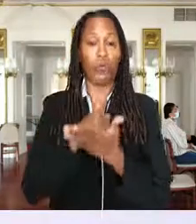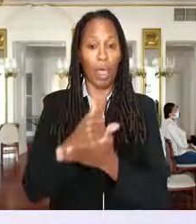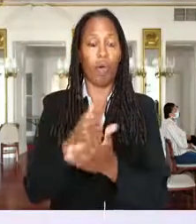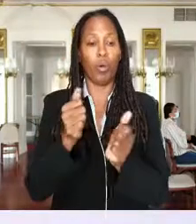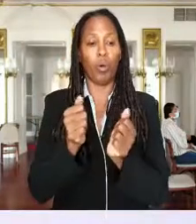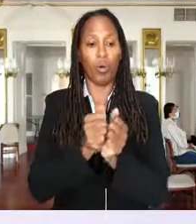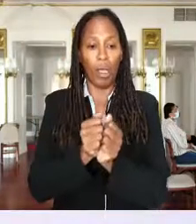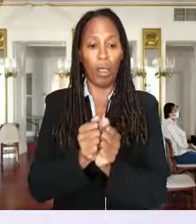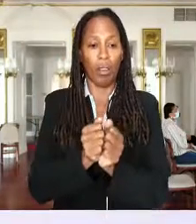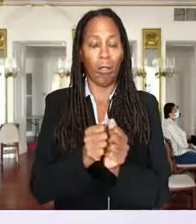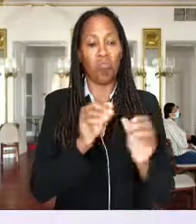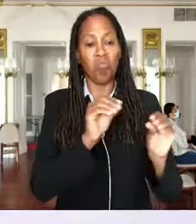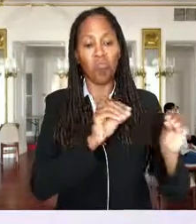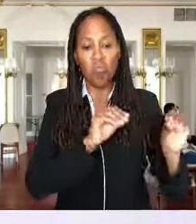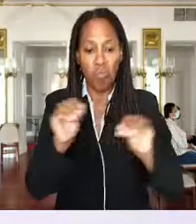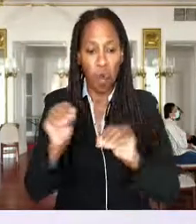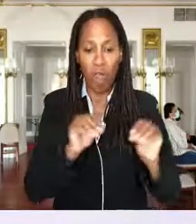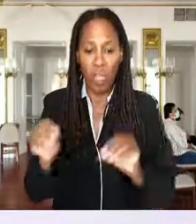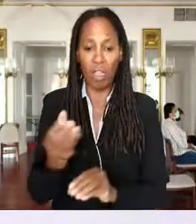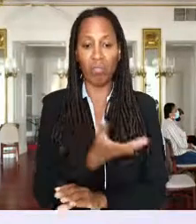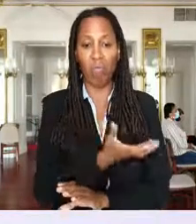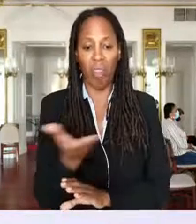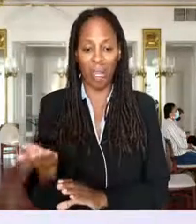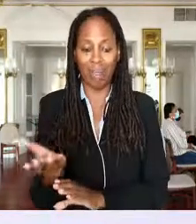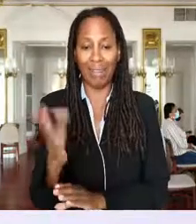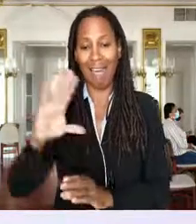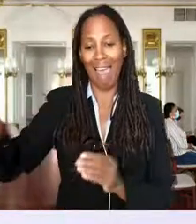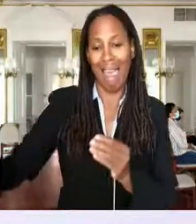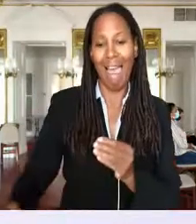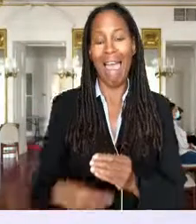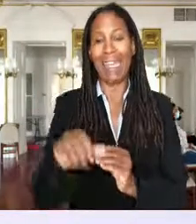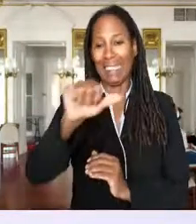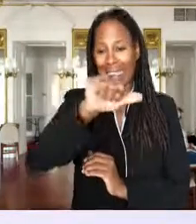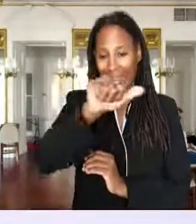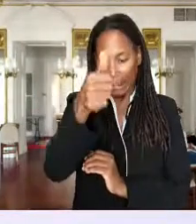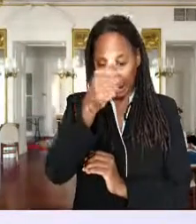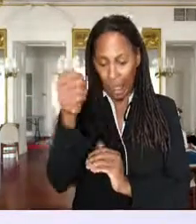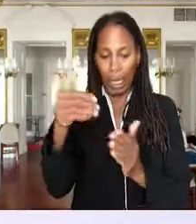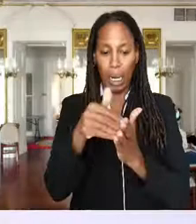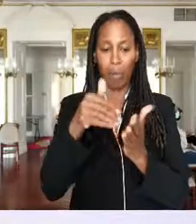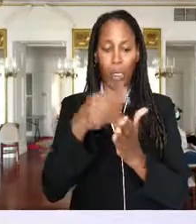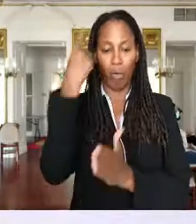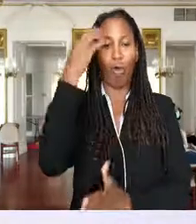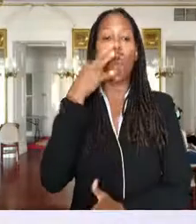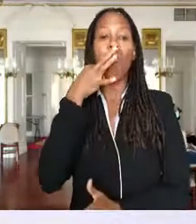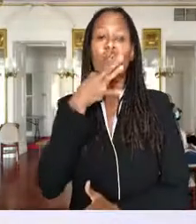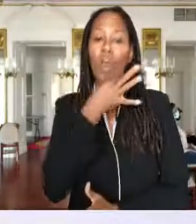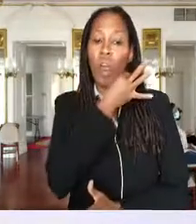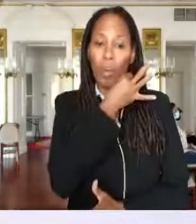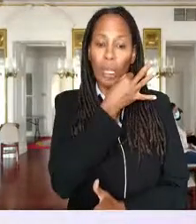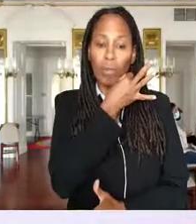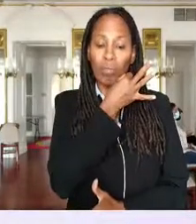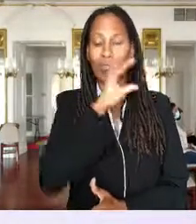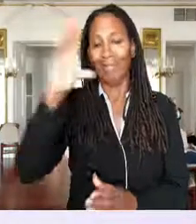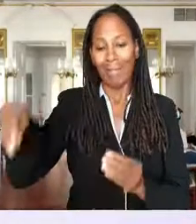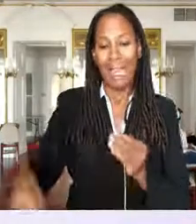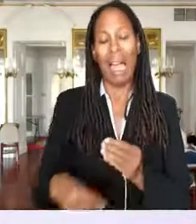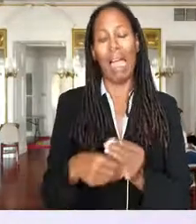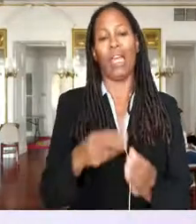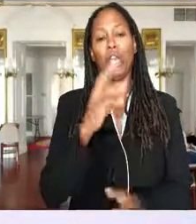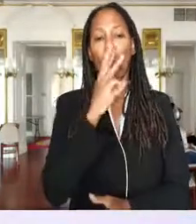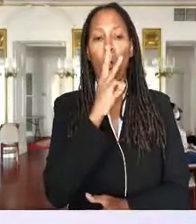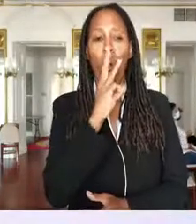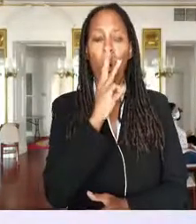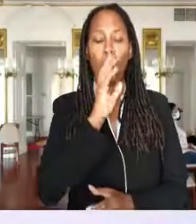dedicating $10 million towards farming, doing farming support in terms of the farmer of supplying water in places